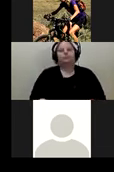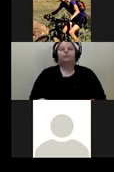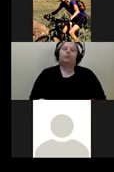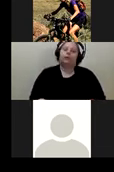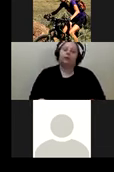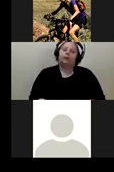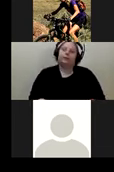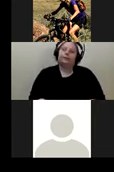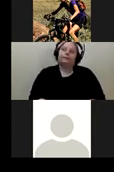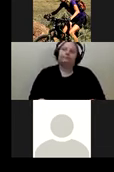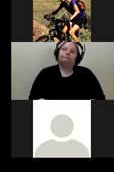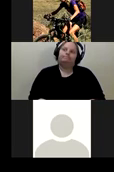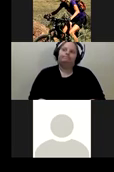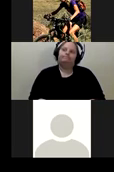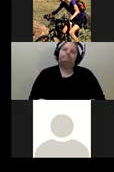let's see.